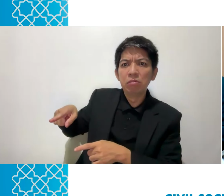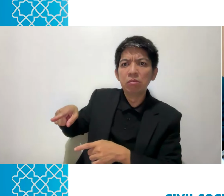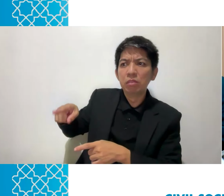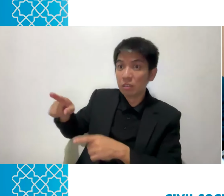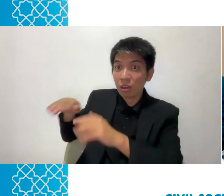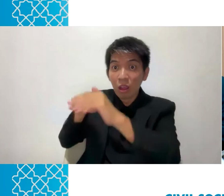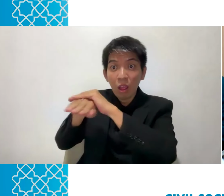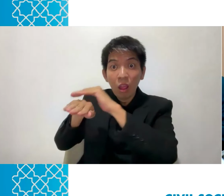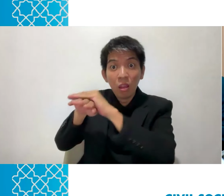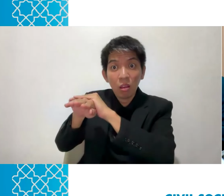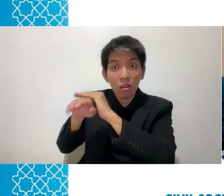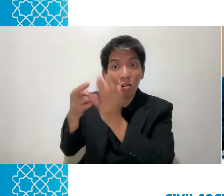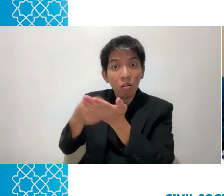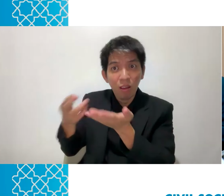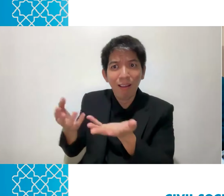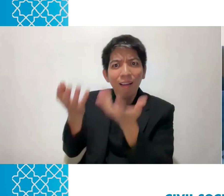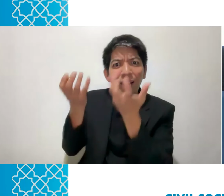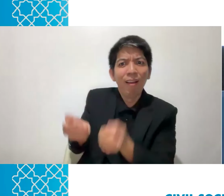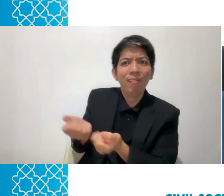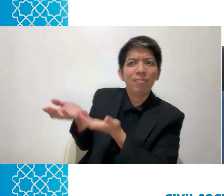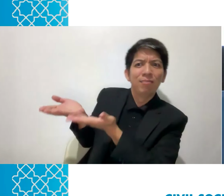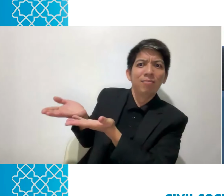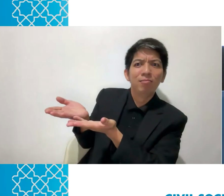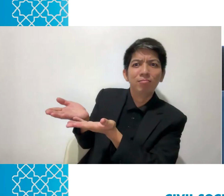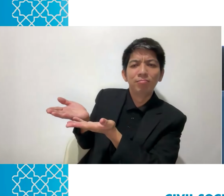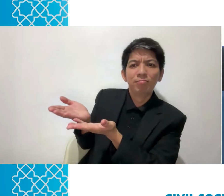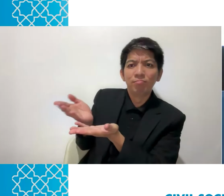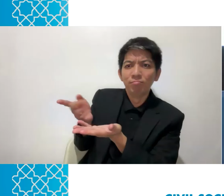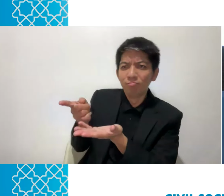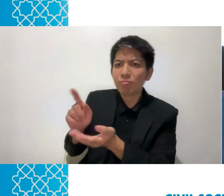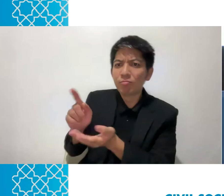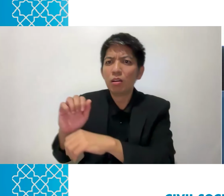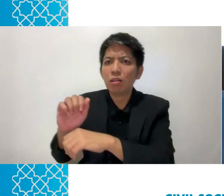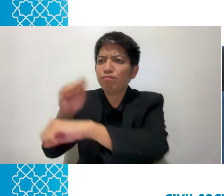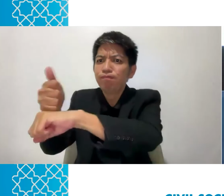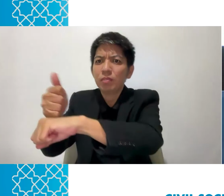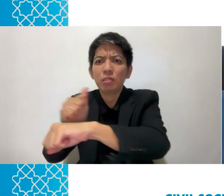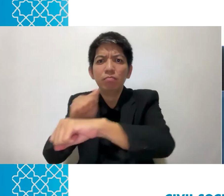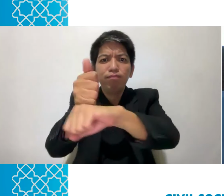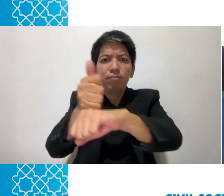be organized. And hence, some very clear, you know,